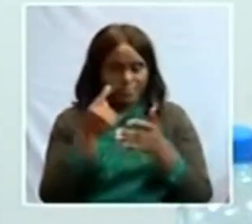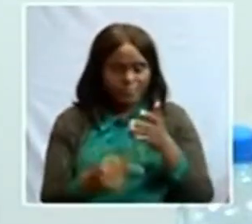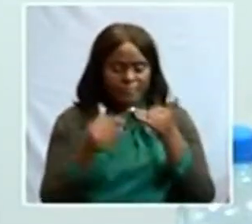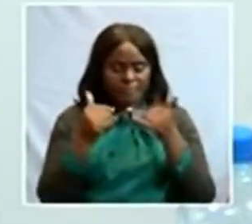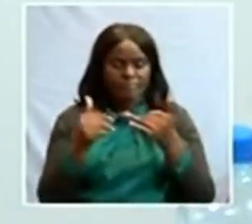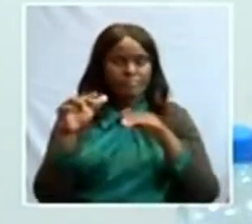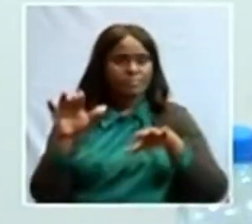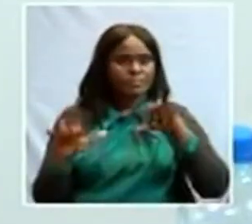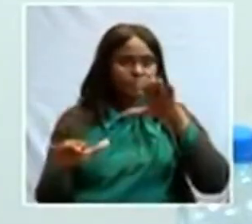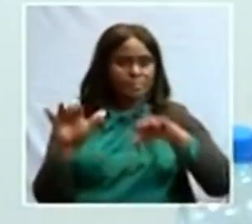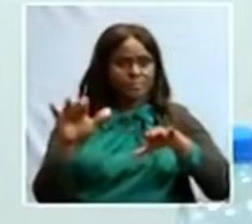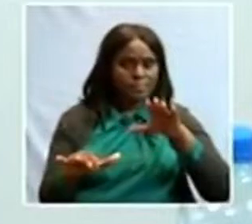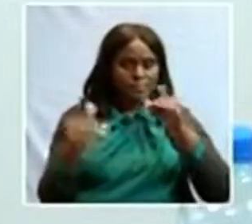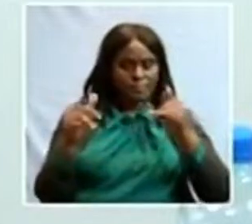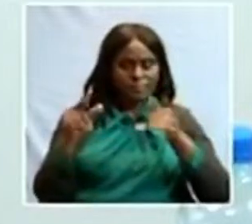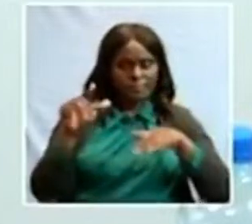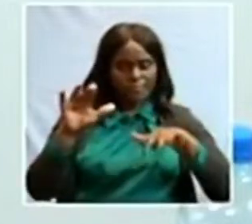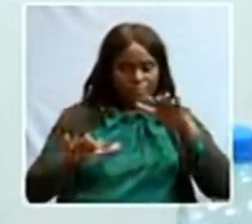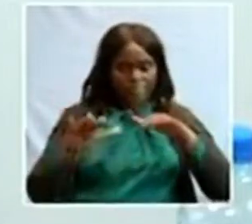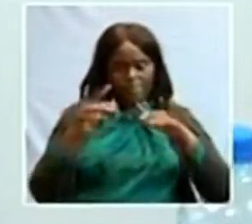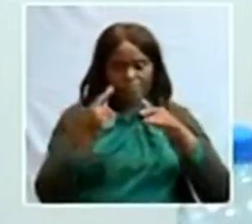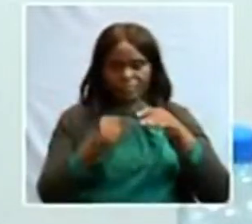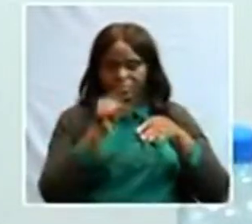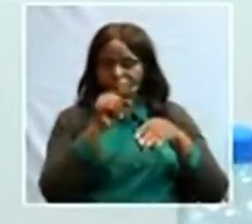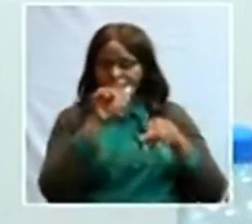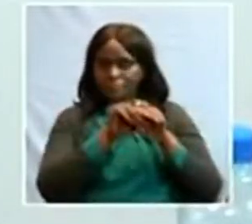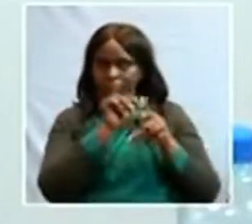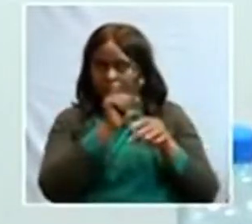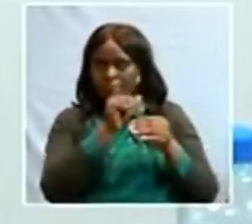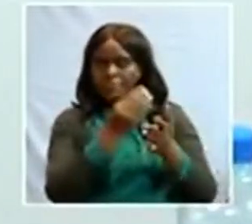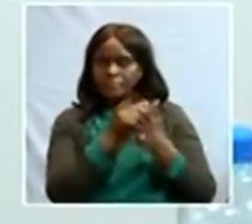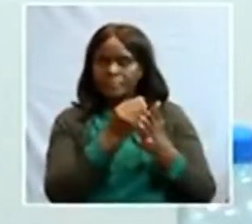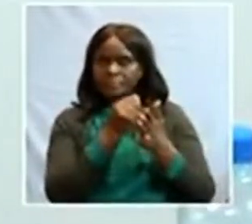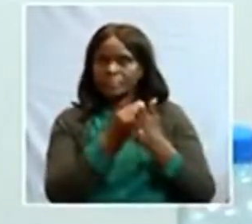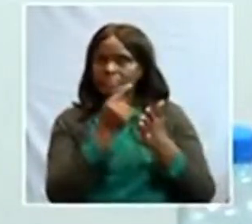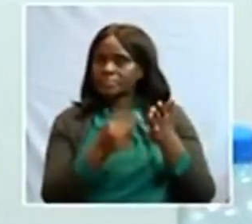the balance currently on these funds?